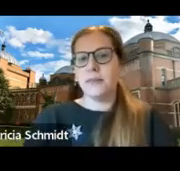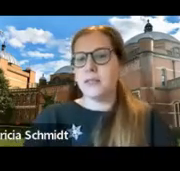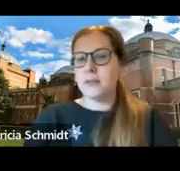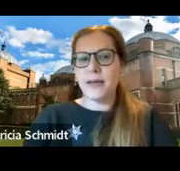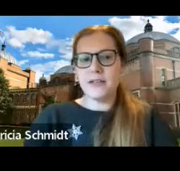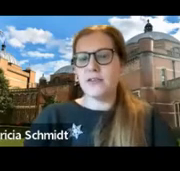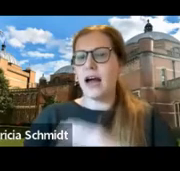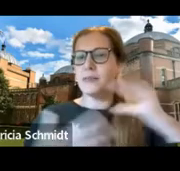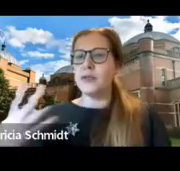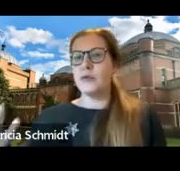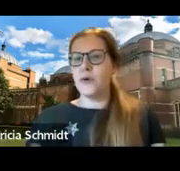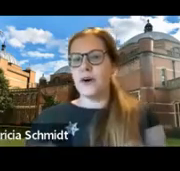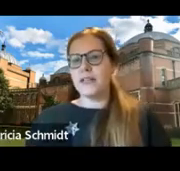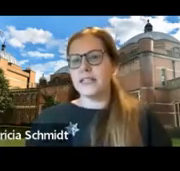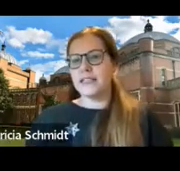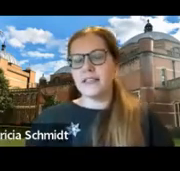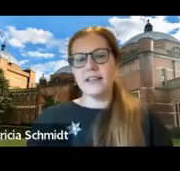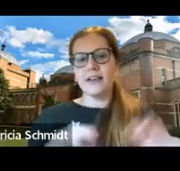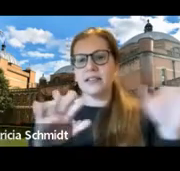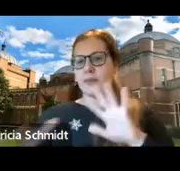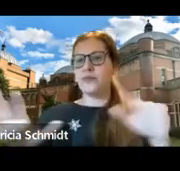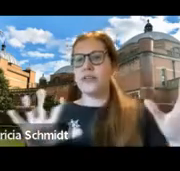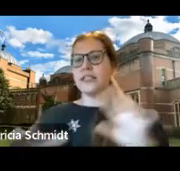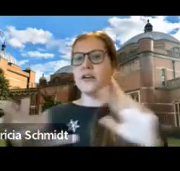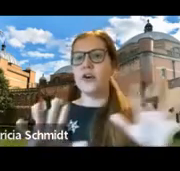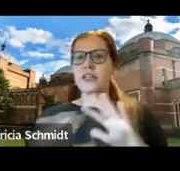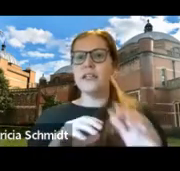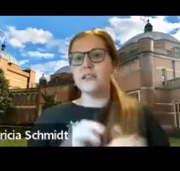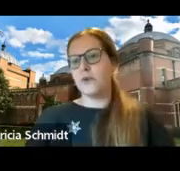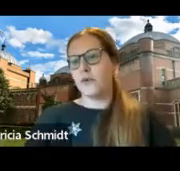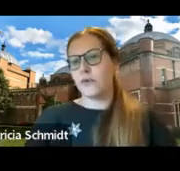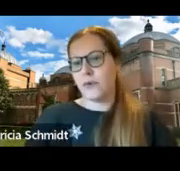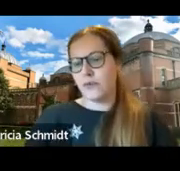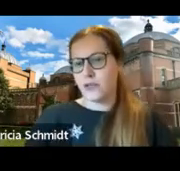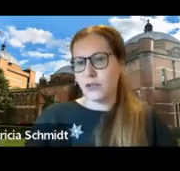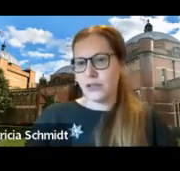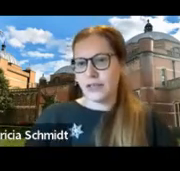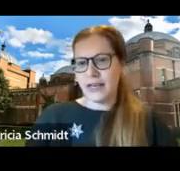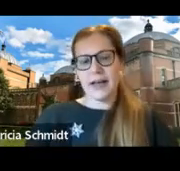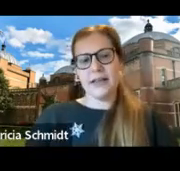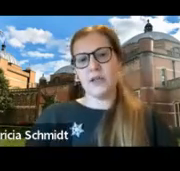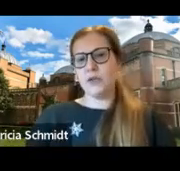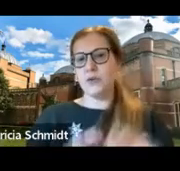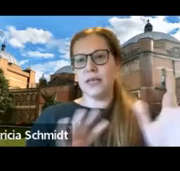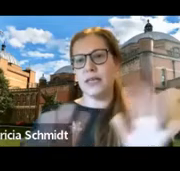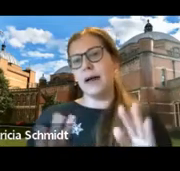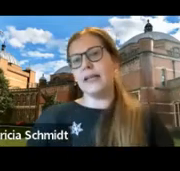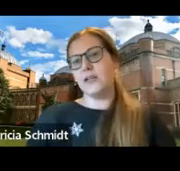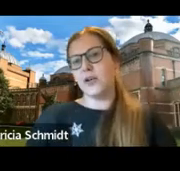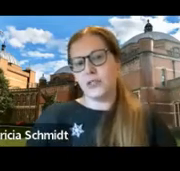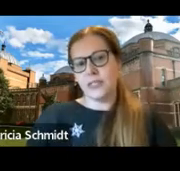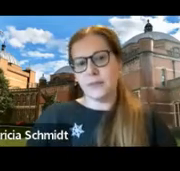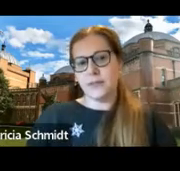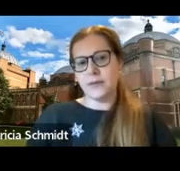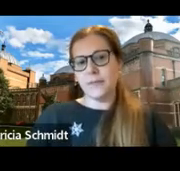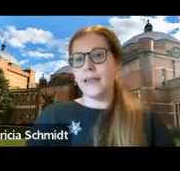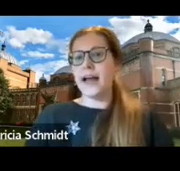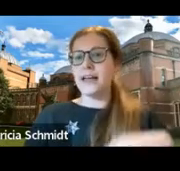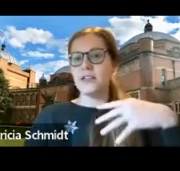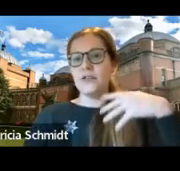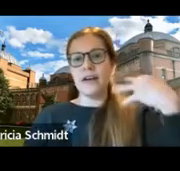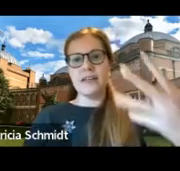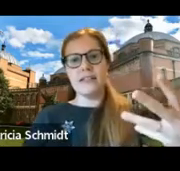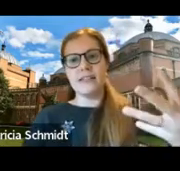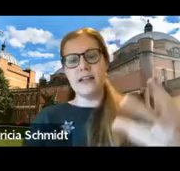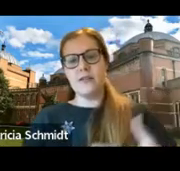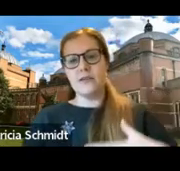gravity, time and space are absolute quantities, and they are separate. They are not interwoven with each other. They are two independent concepts.